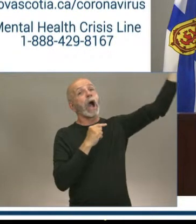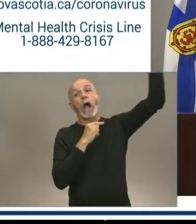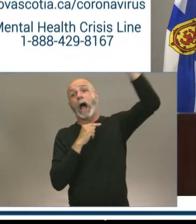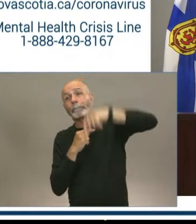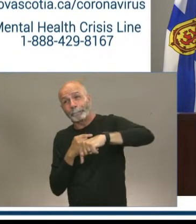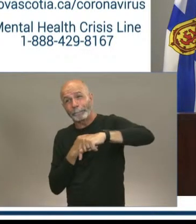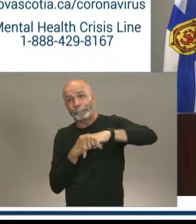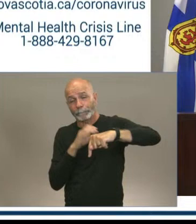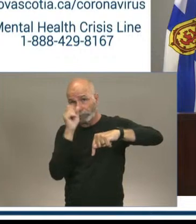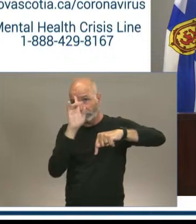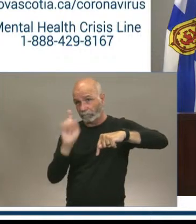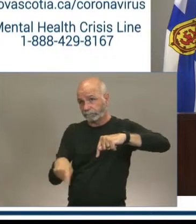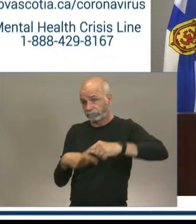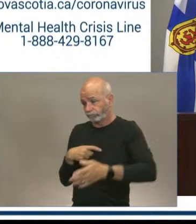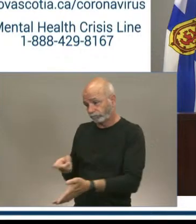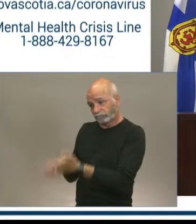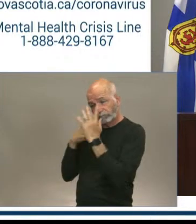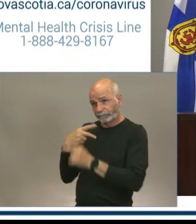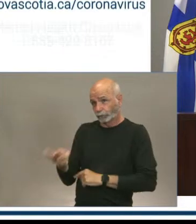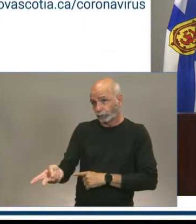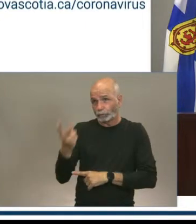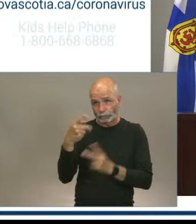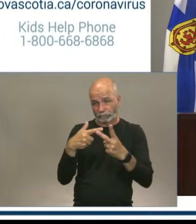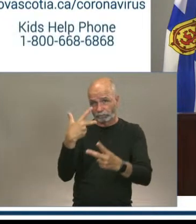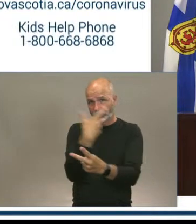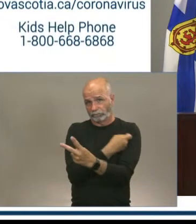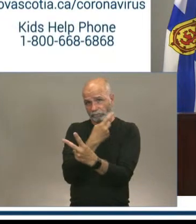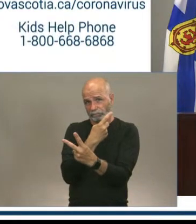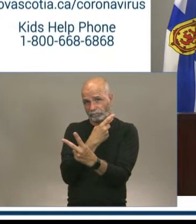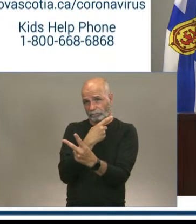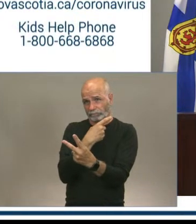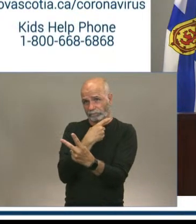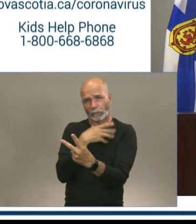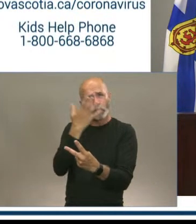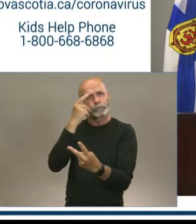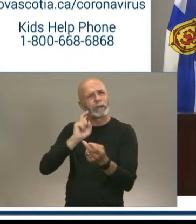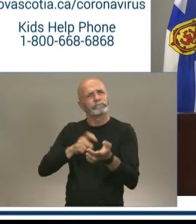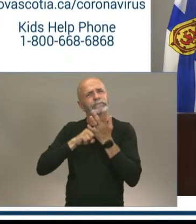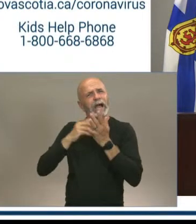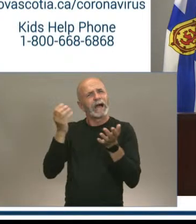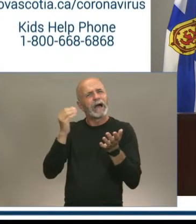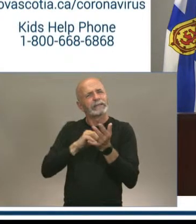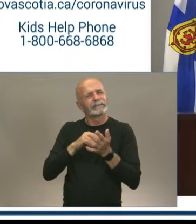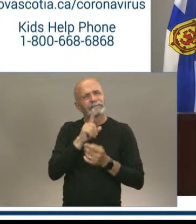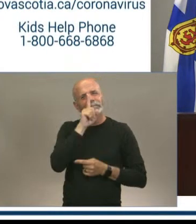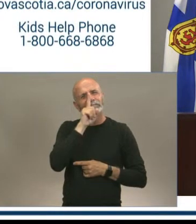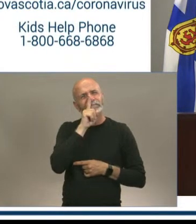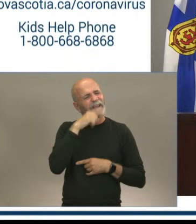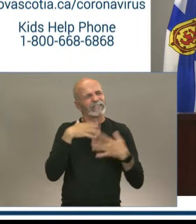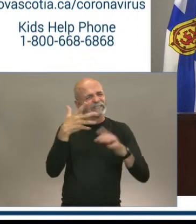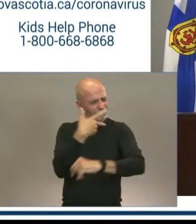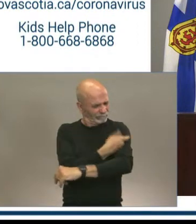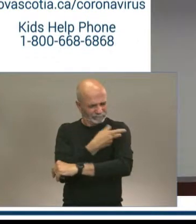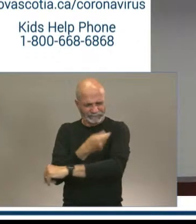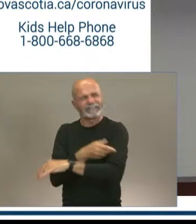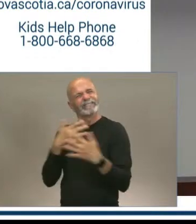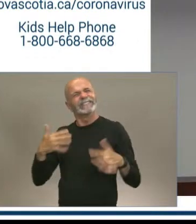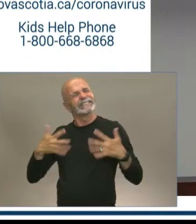vaccine? Why is testing recommended for people who are coming to the province, even if they are fully vaccinated? Well, if you remember last